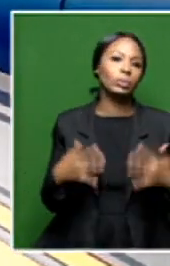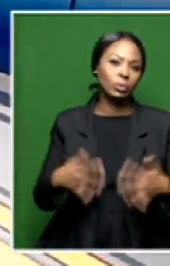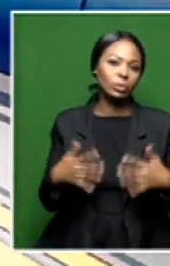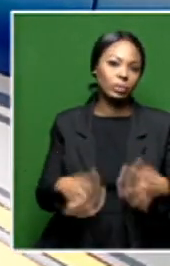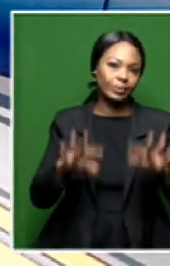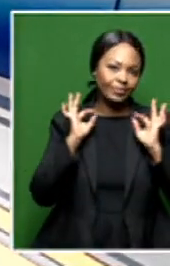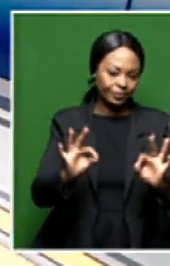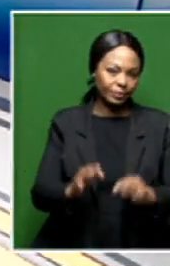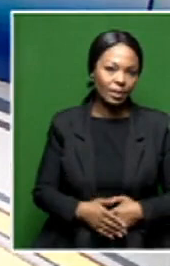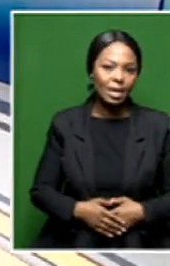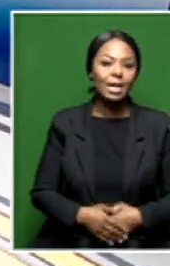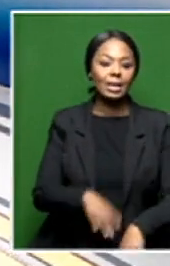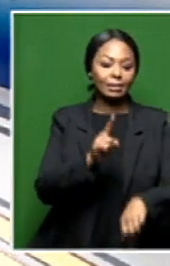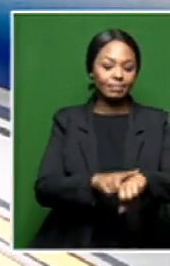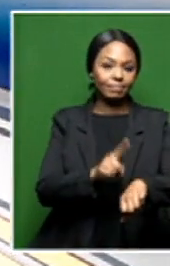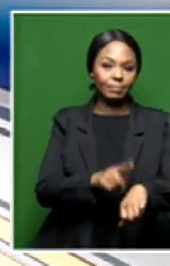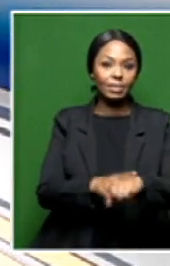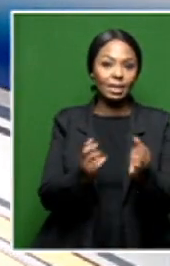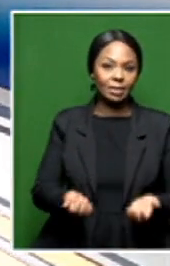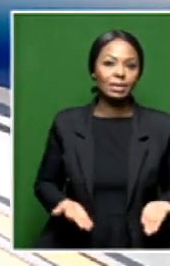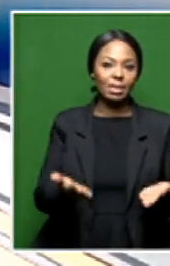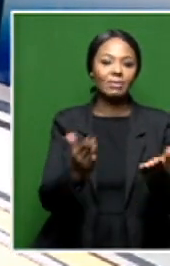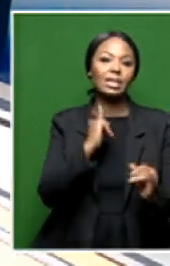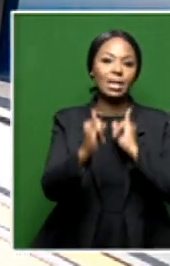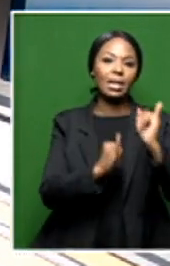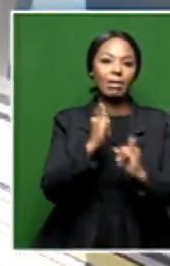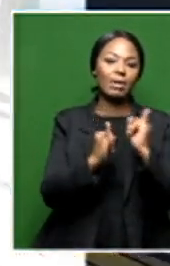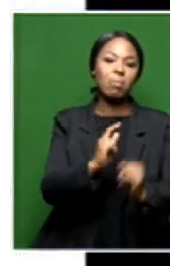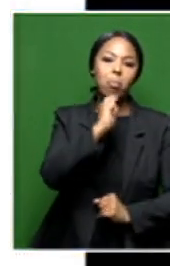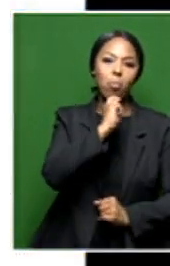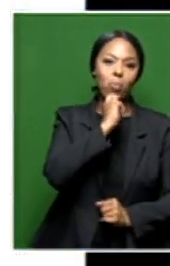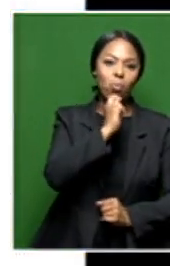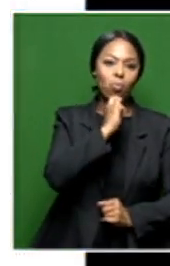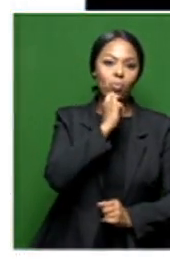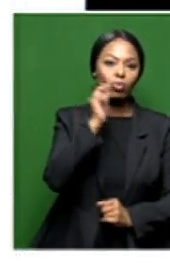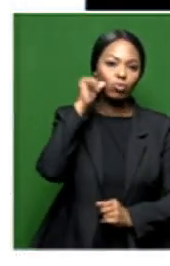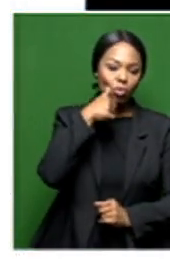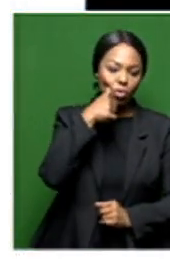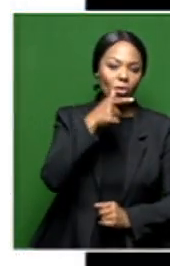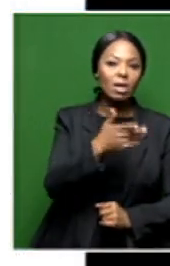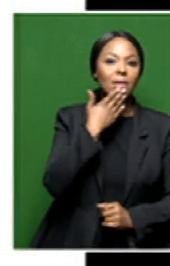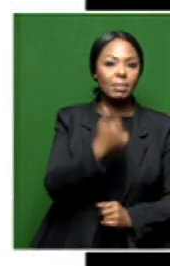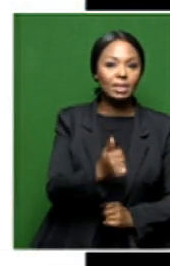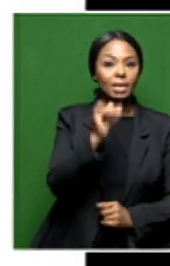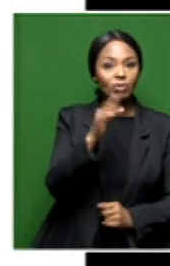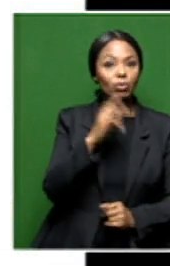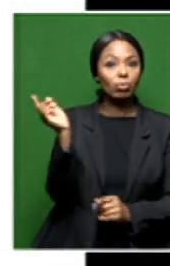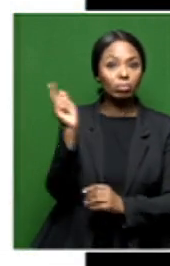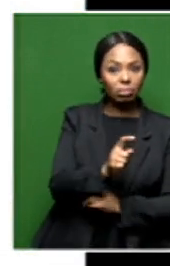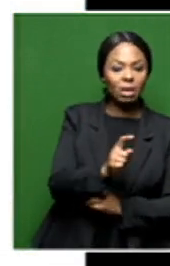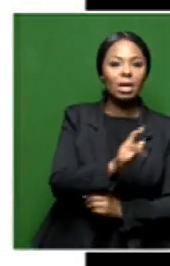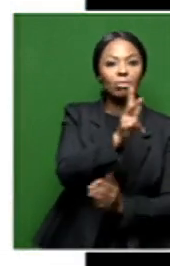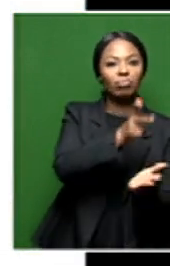the service will start at 11 a.m. tomorrow, and we are urging people in terms of parking to park at the Metro Center